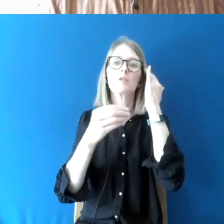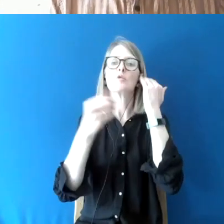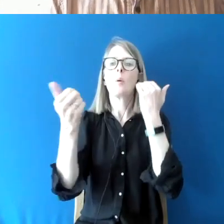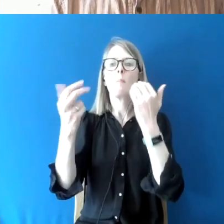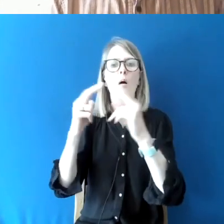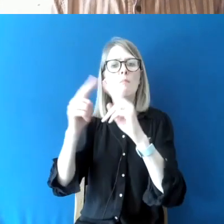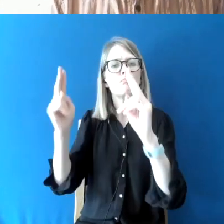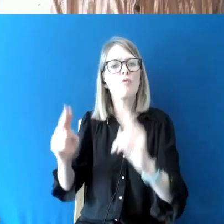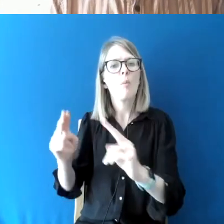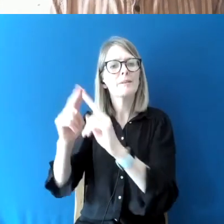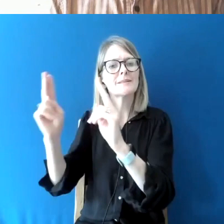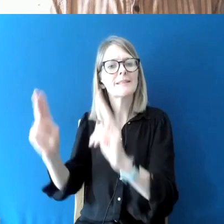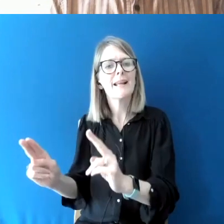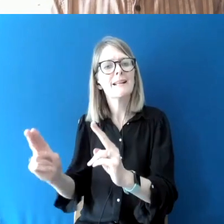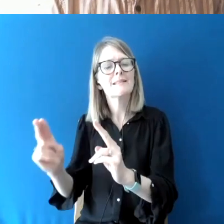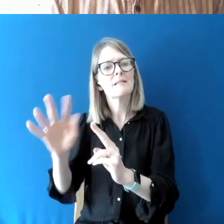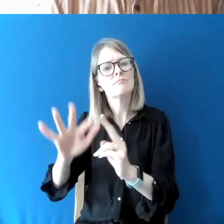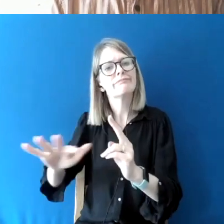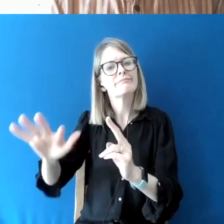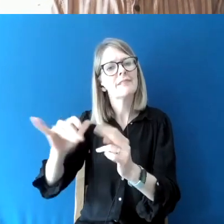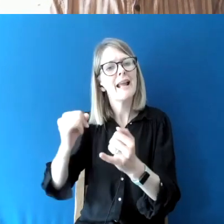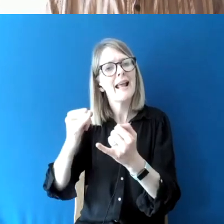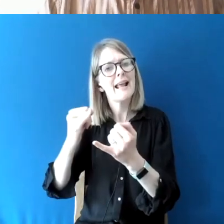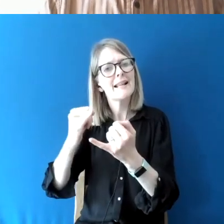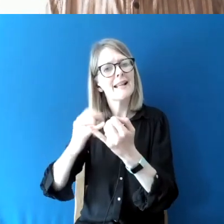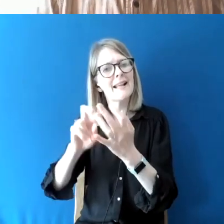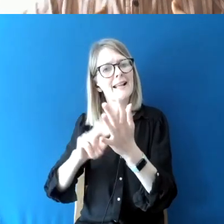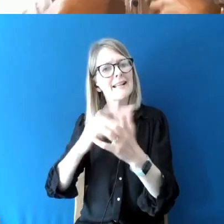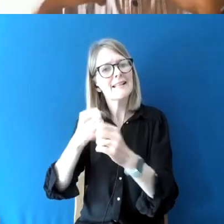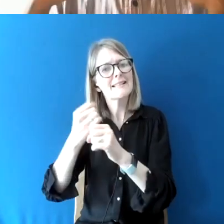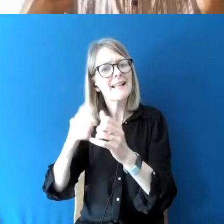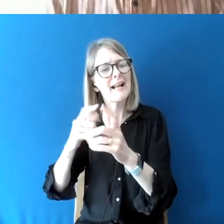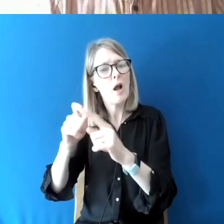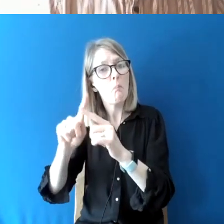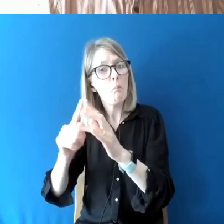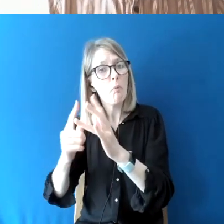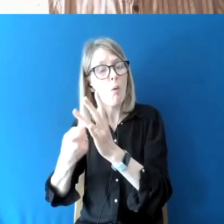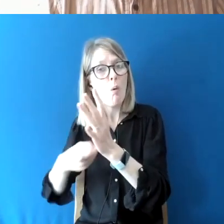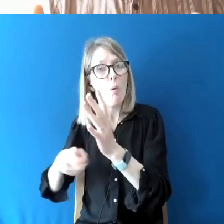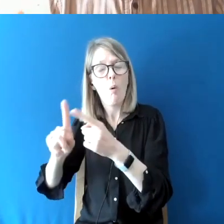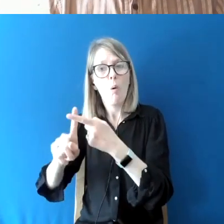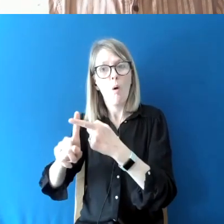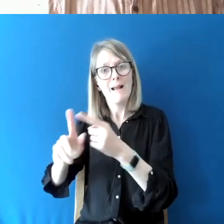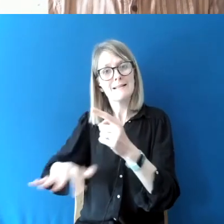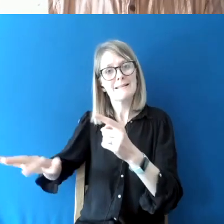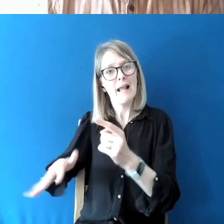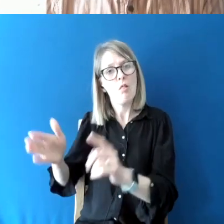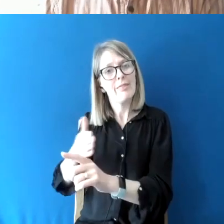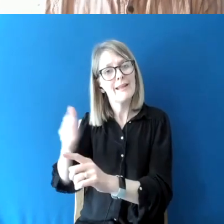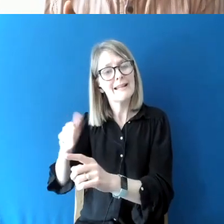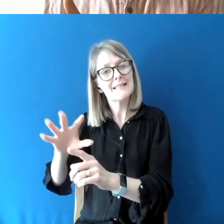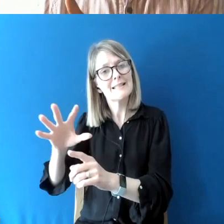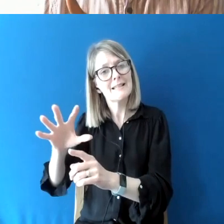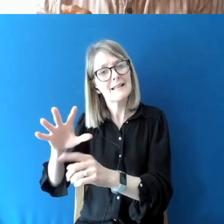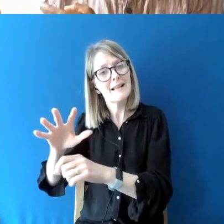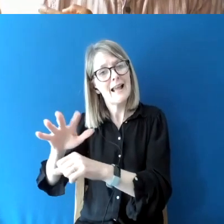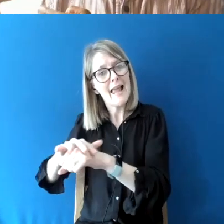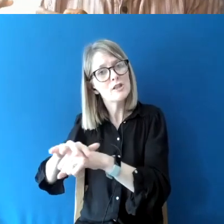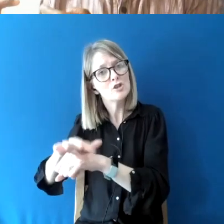properties in parts of Singapore and in Southeast Asia, and actually reinvested in enabling communities